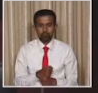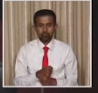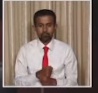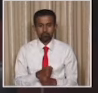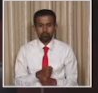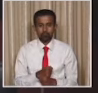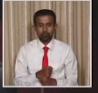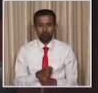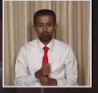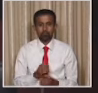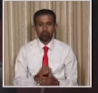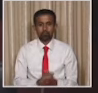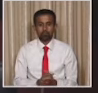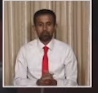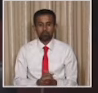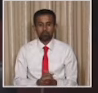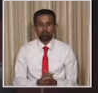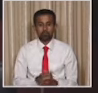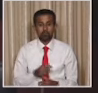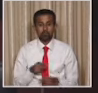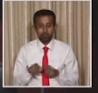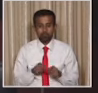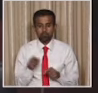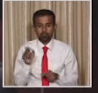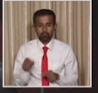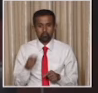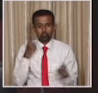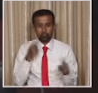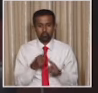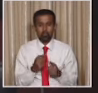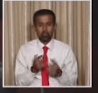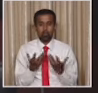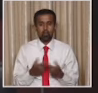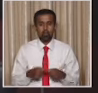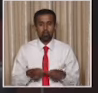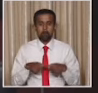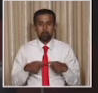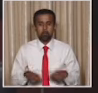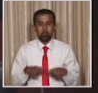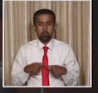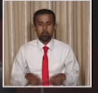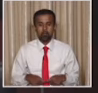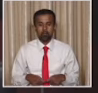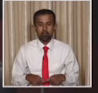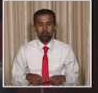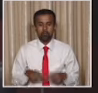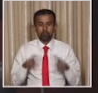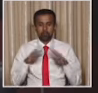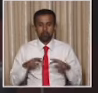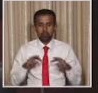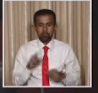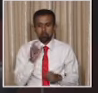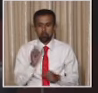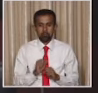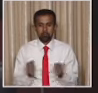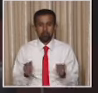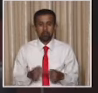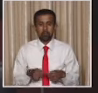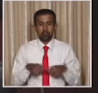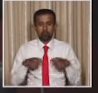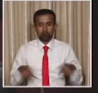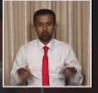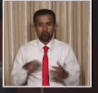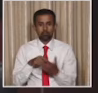at. Transparency spending needs to be looked at. That is the point that I would like to make to the President, given